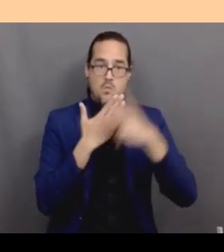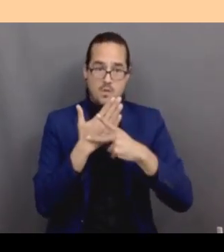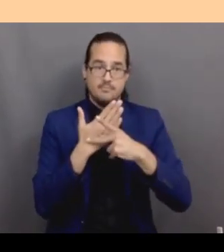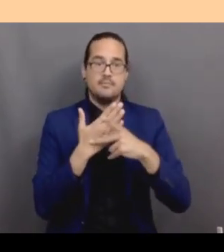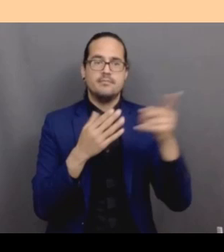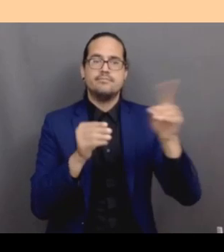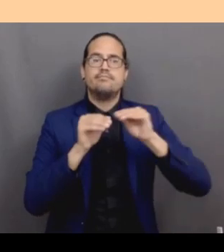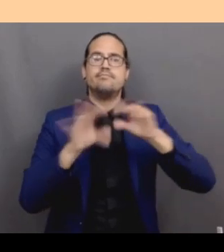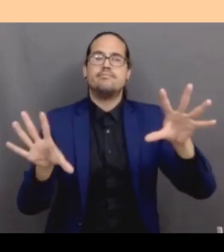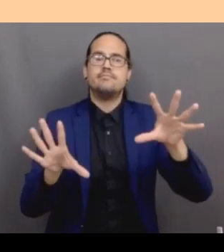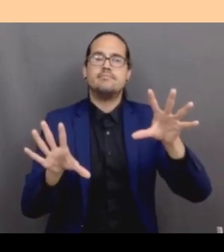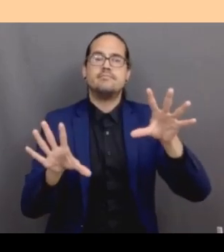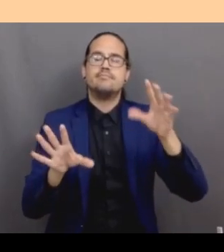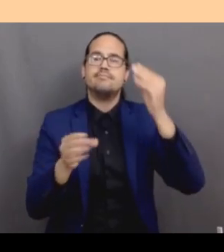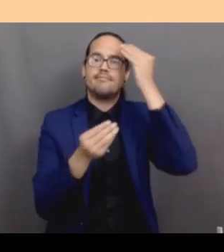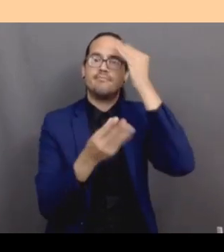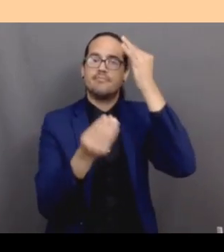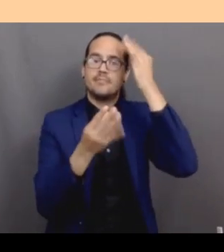We've translated